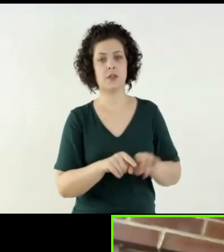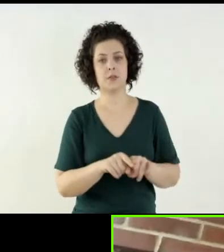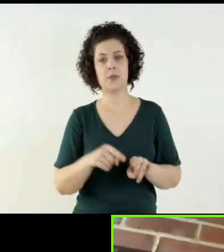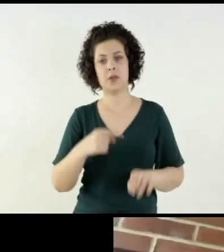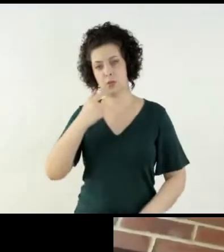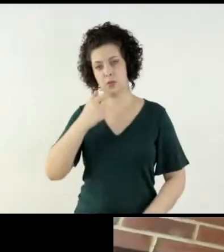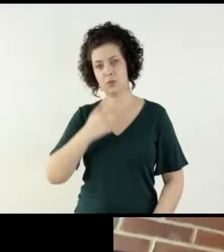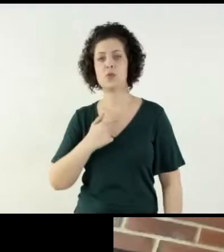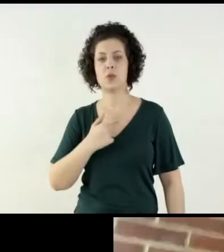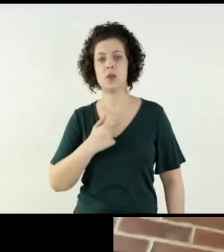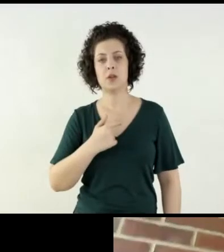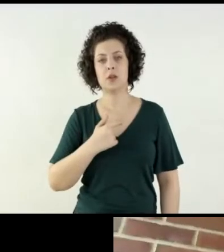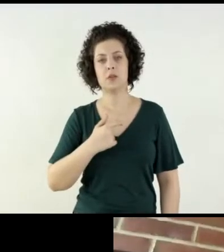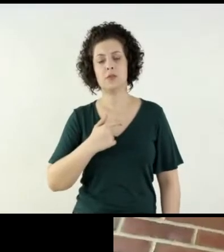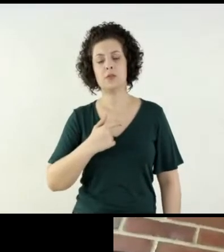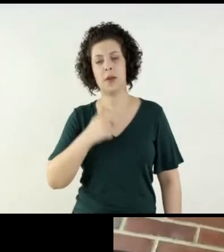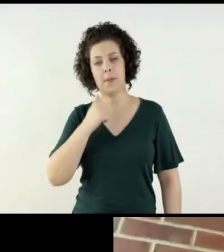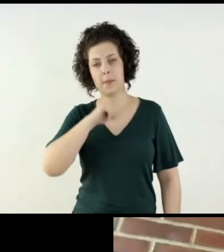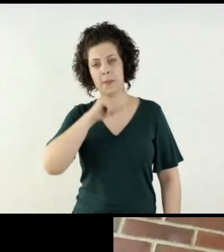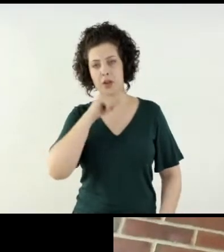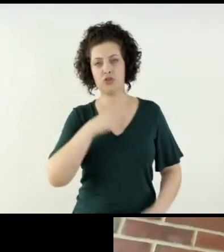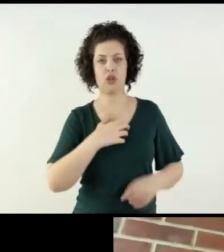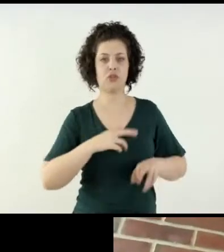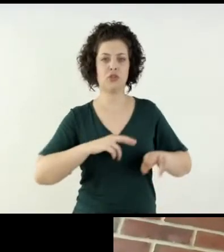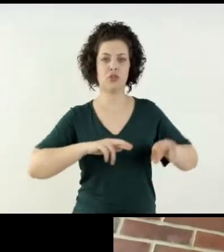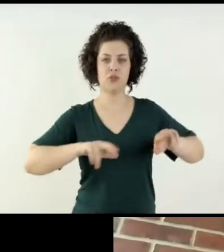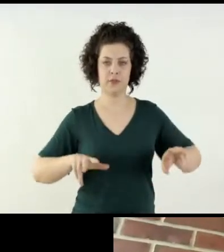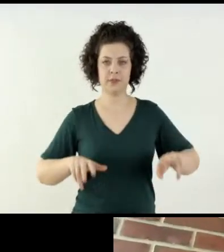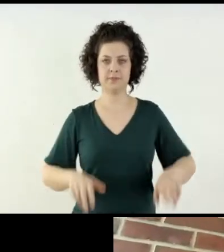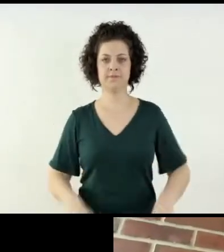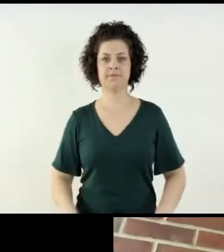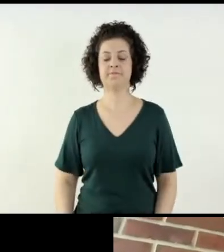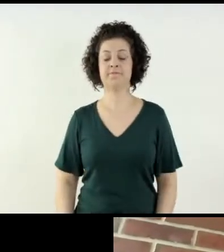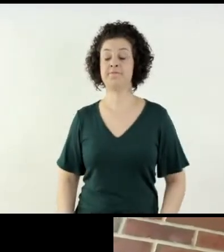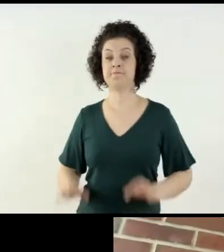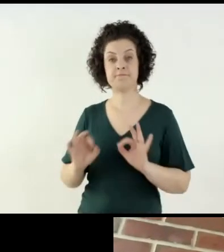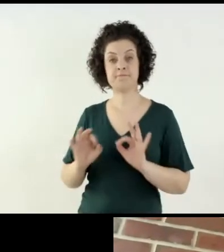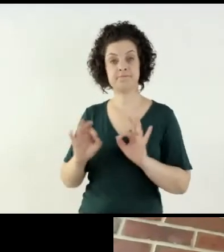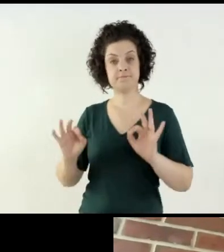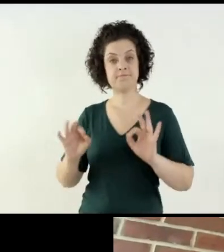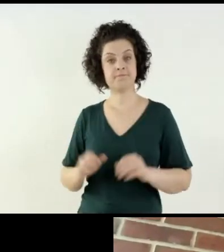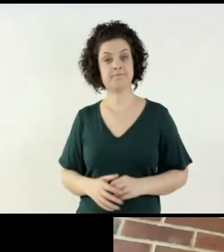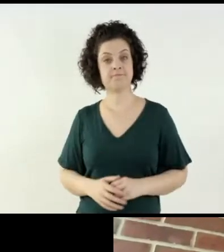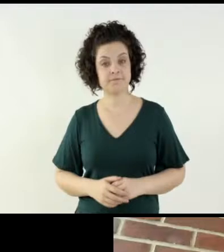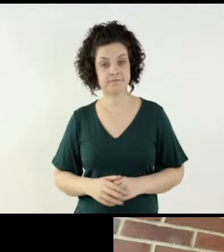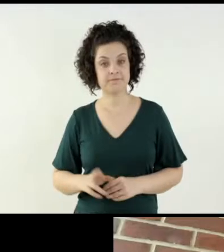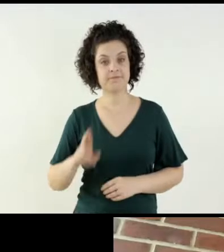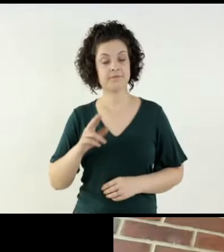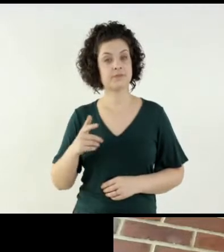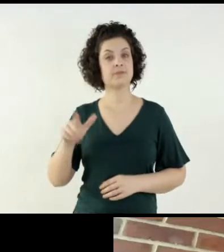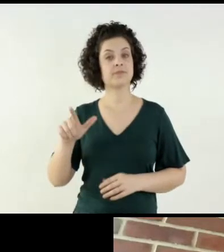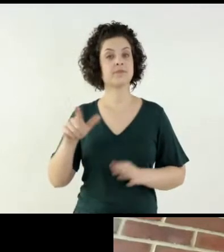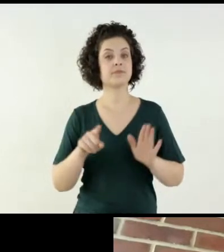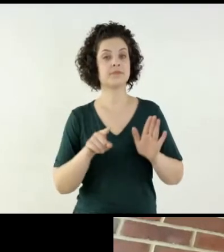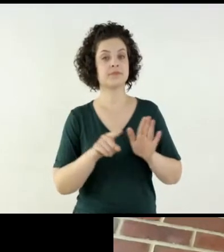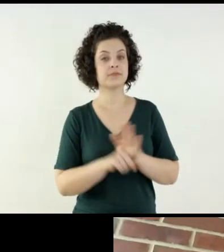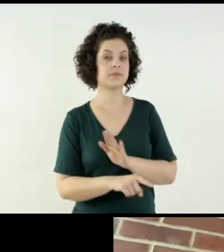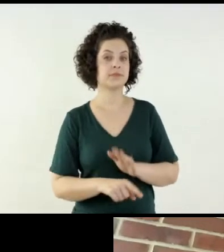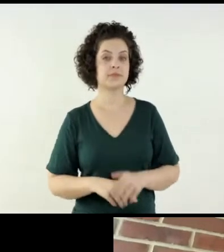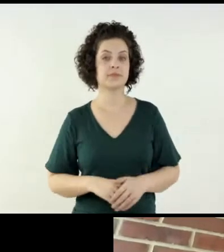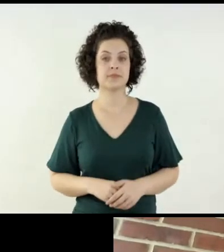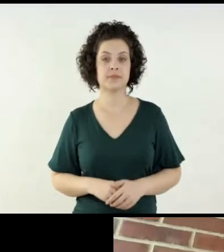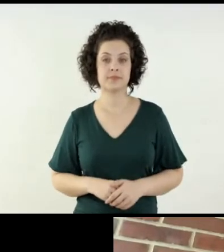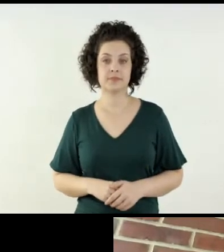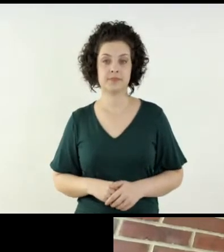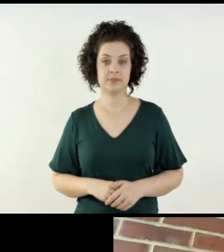No, that's great. And in fact, you just answered one other question that came from one of our listeners, which was,